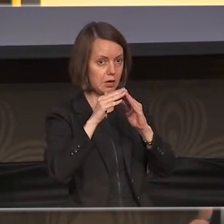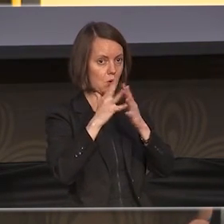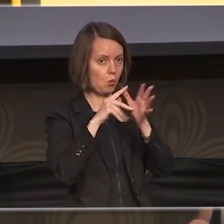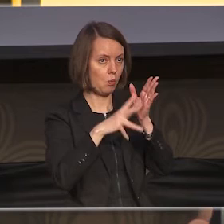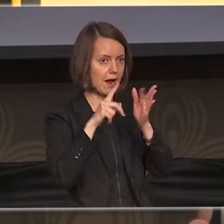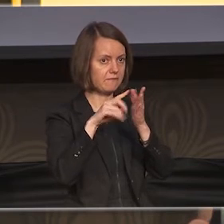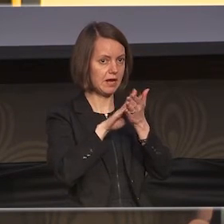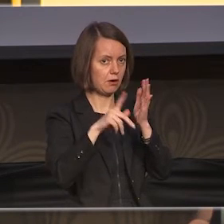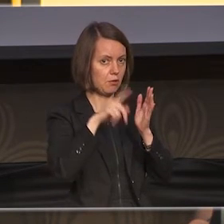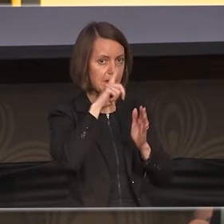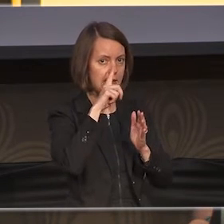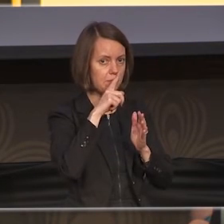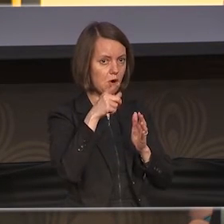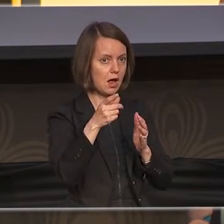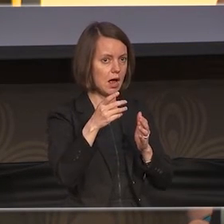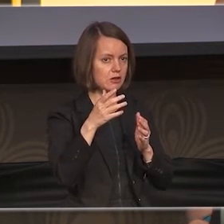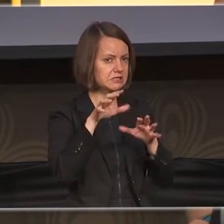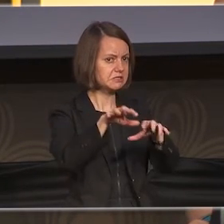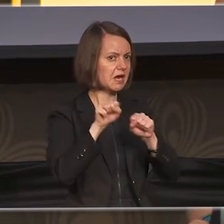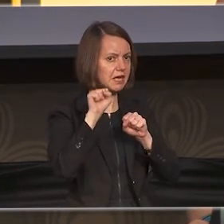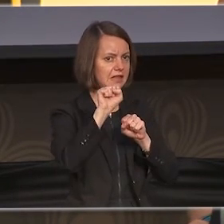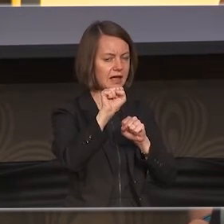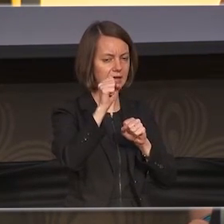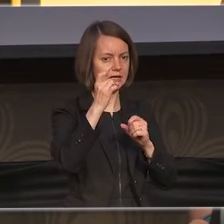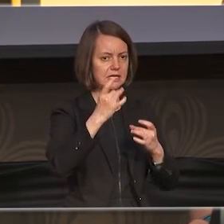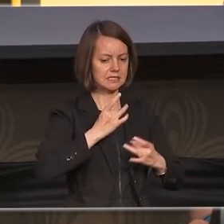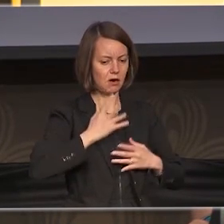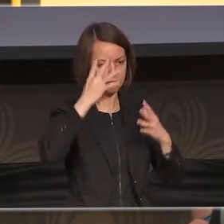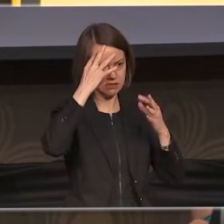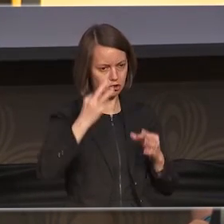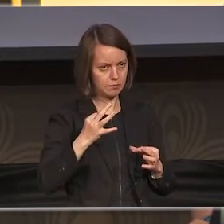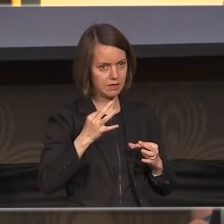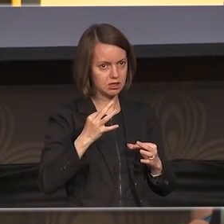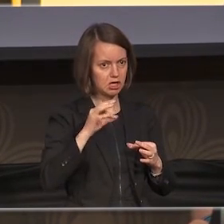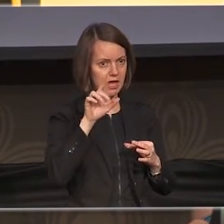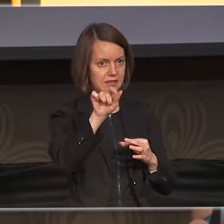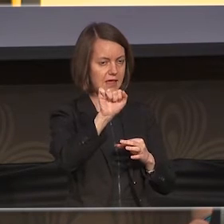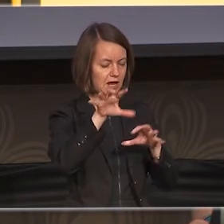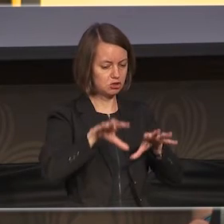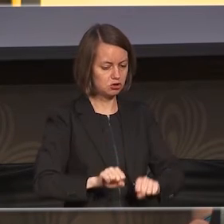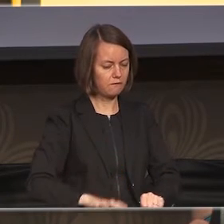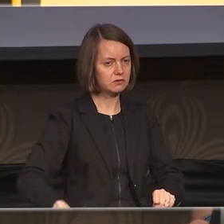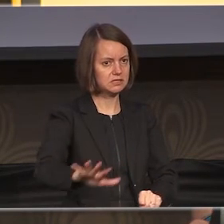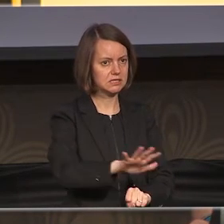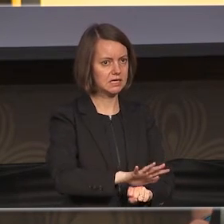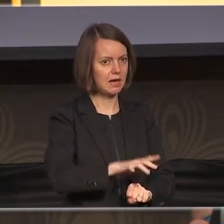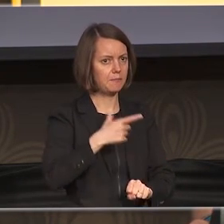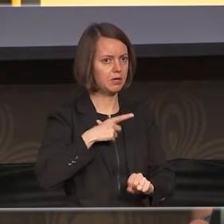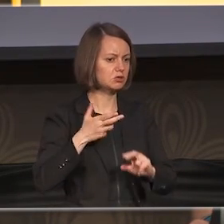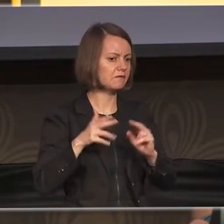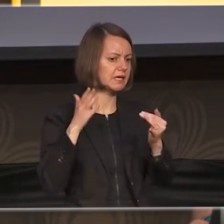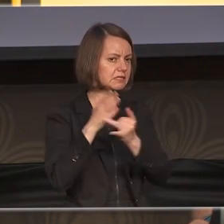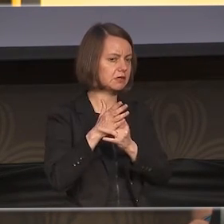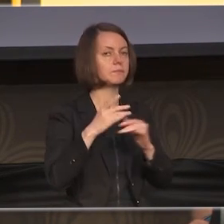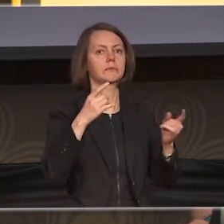their self-determination, their sovereignty, their human rights because of the racist anti-intervention. It is why I'm